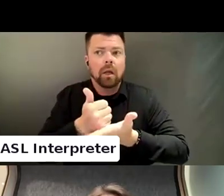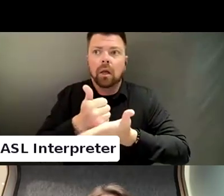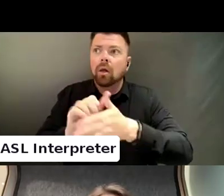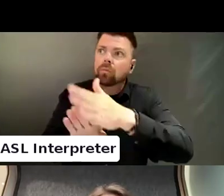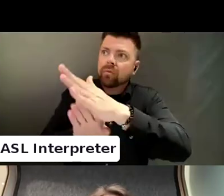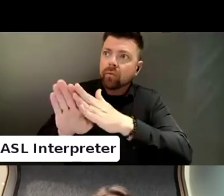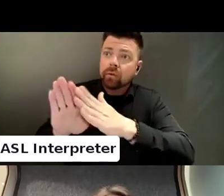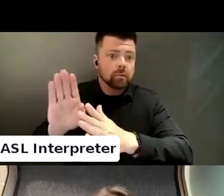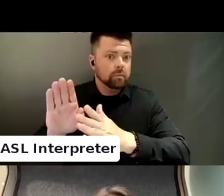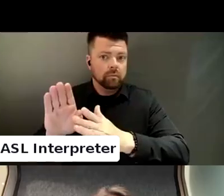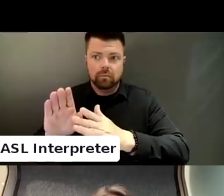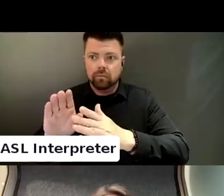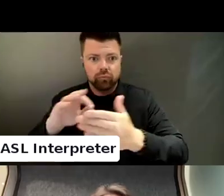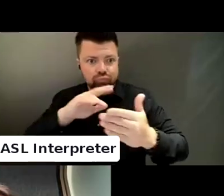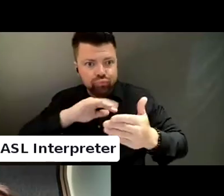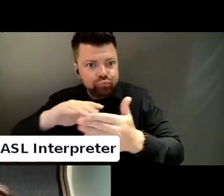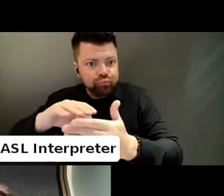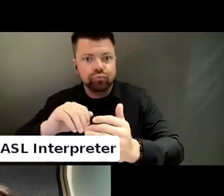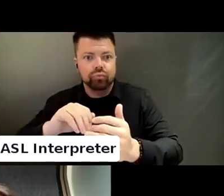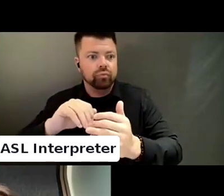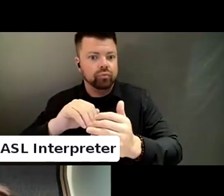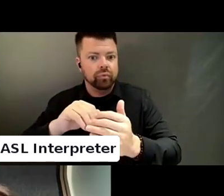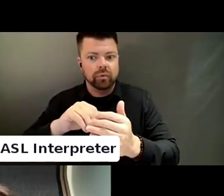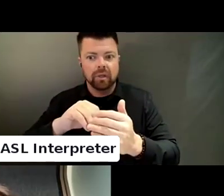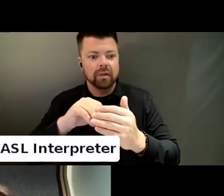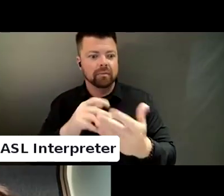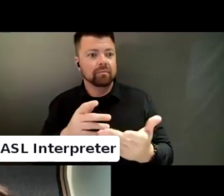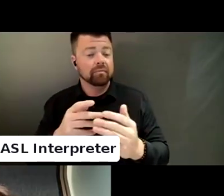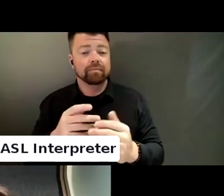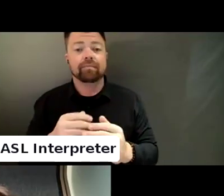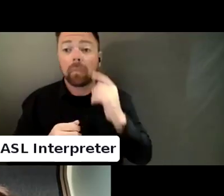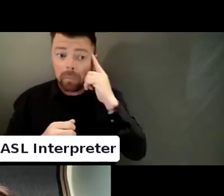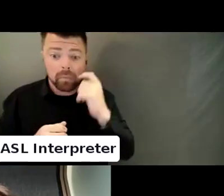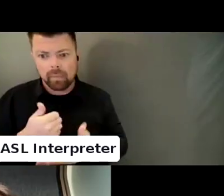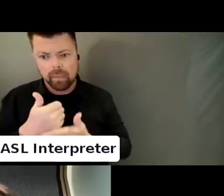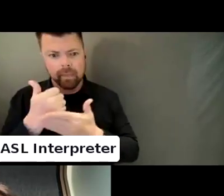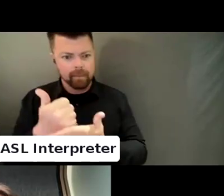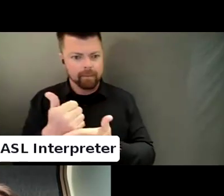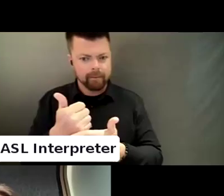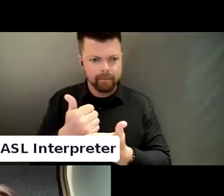readily available. So I encourage people to be involved with the IBCICC.